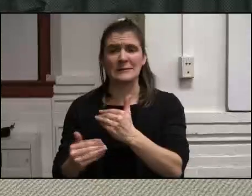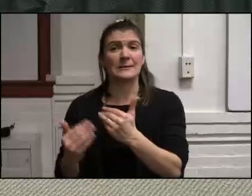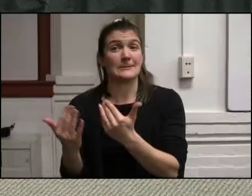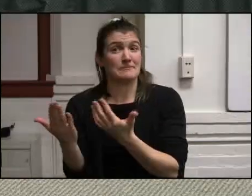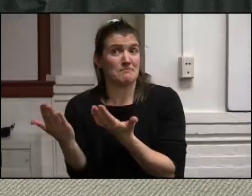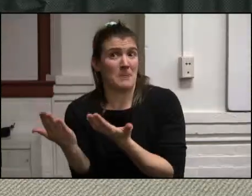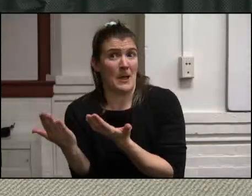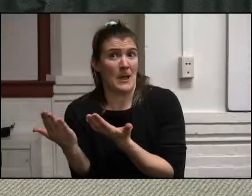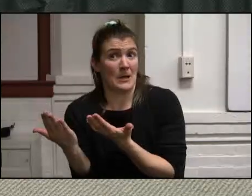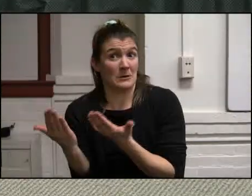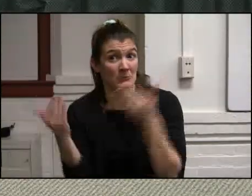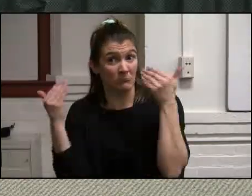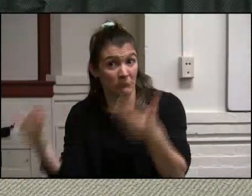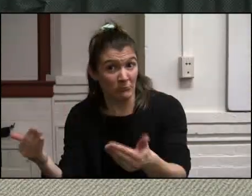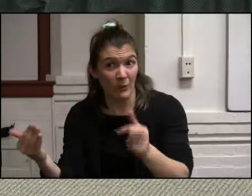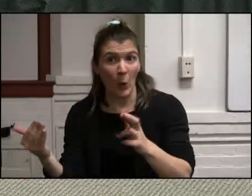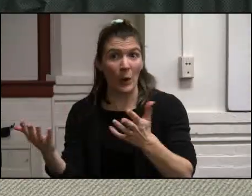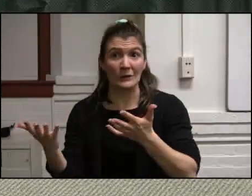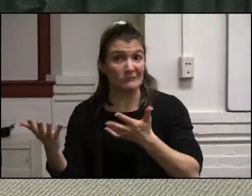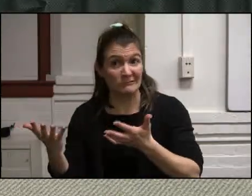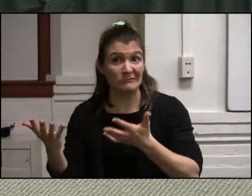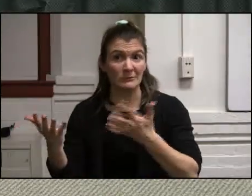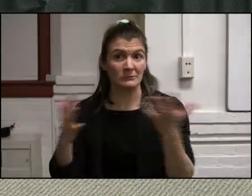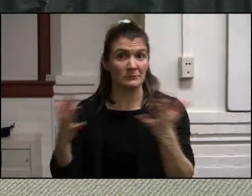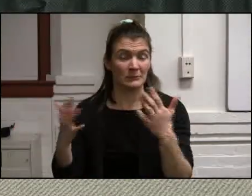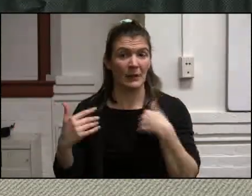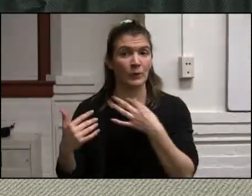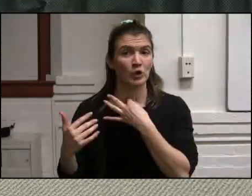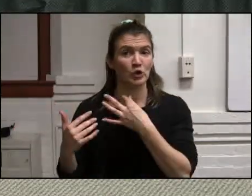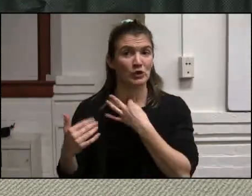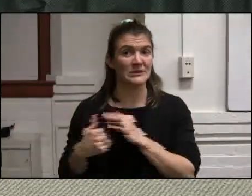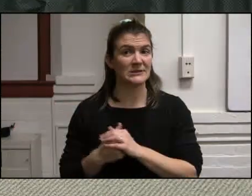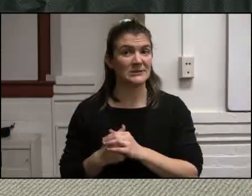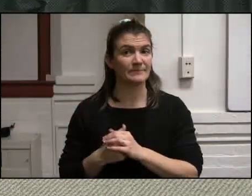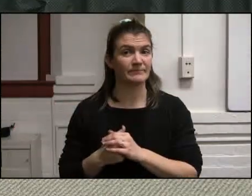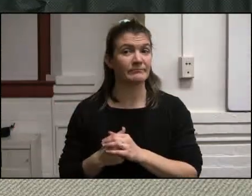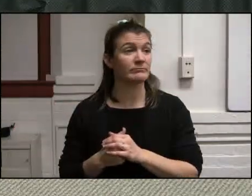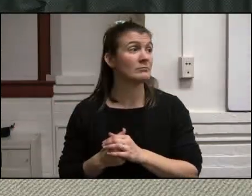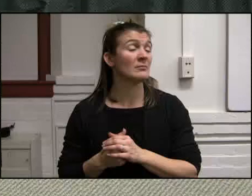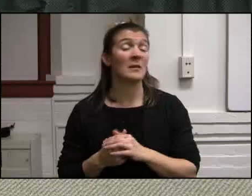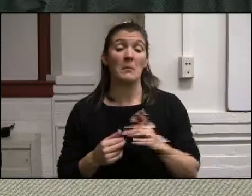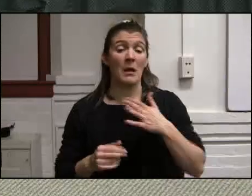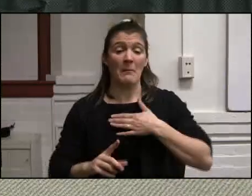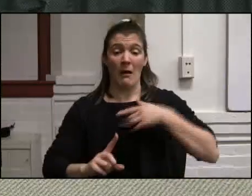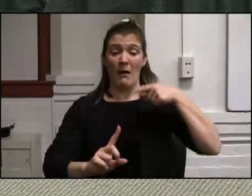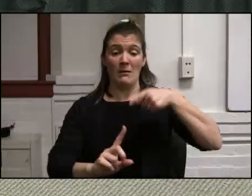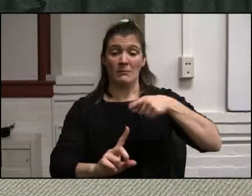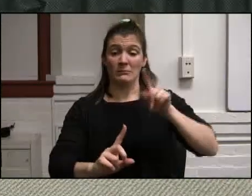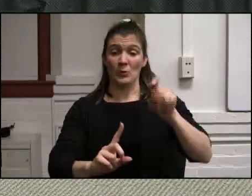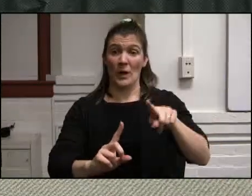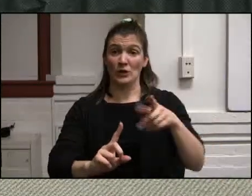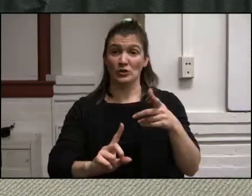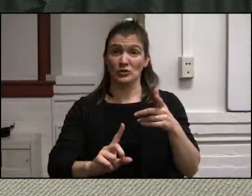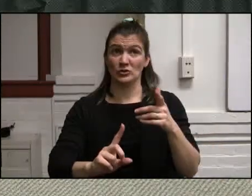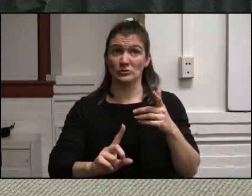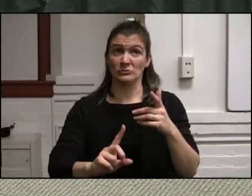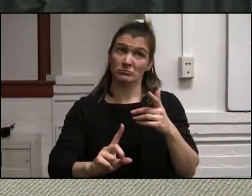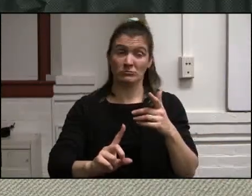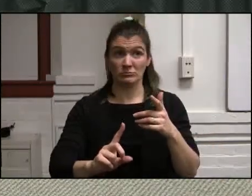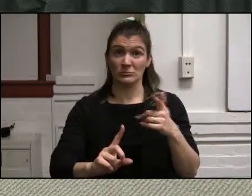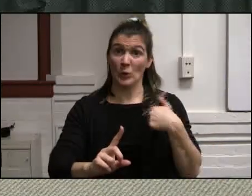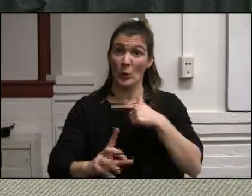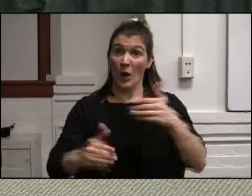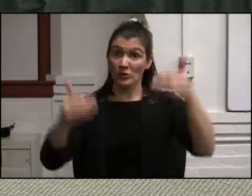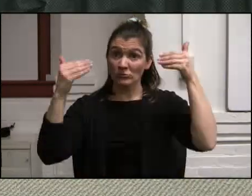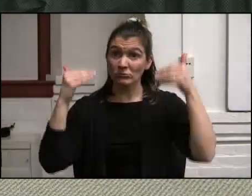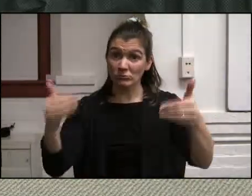some of the progress that is going on there. Sure. That would be great. But basically my question is, well, first question is, do we want to proceed?